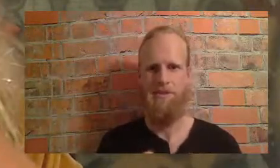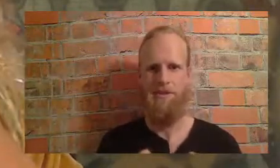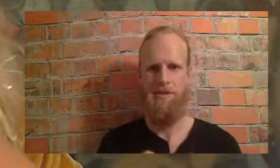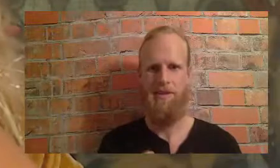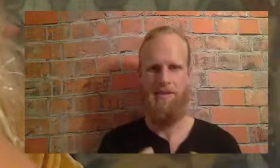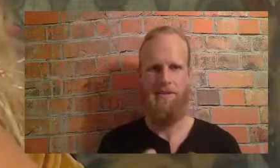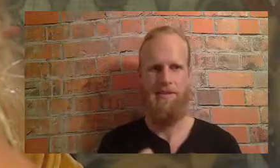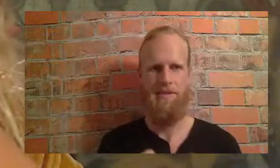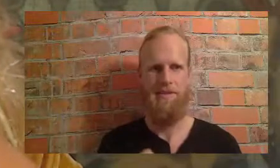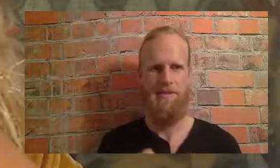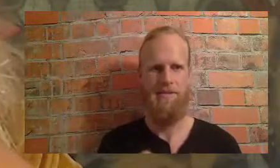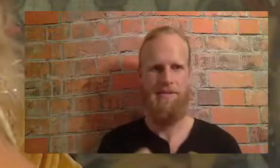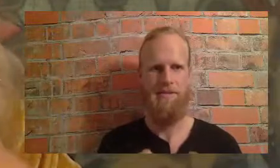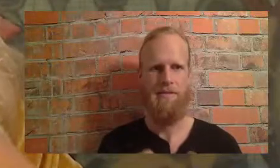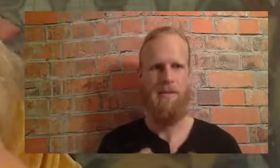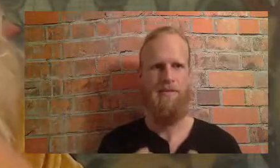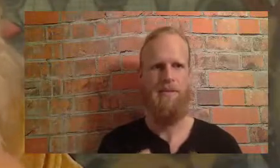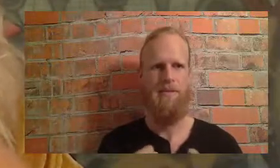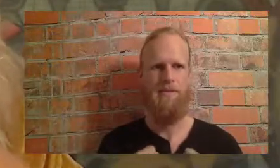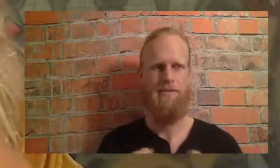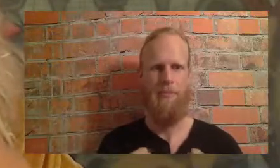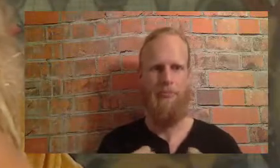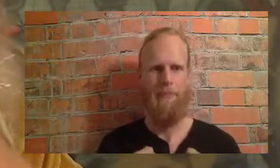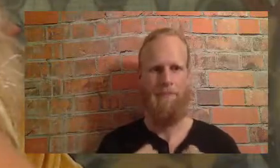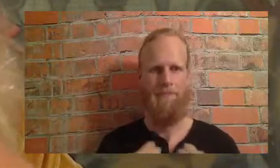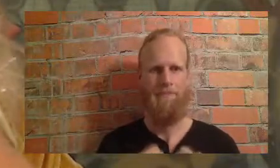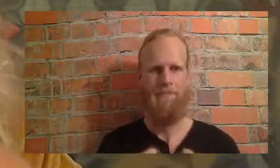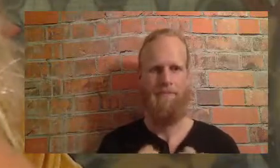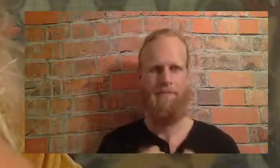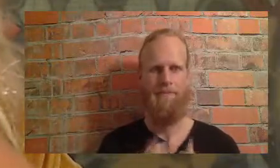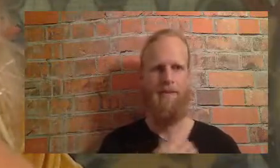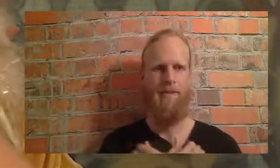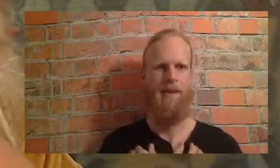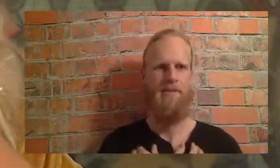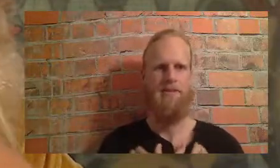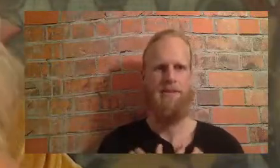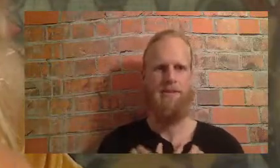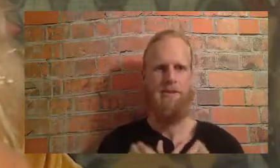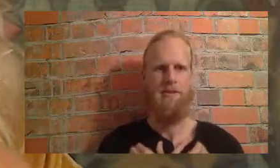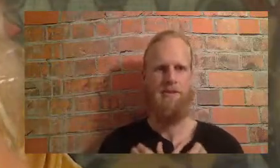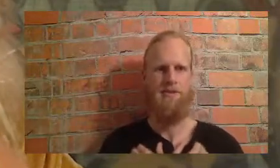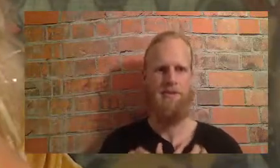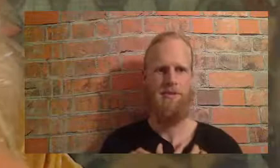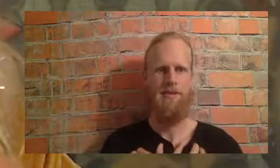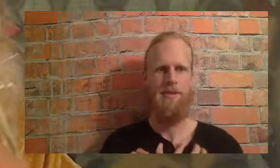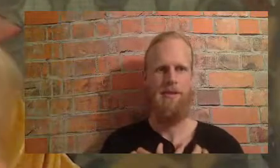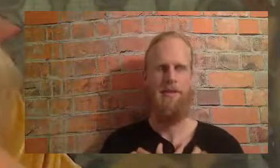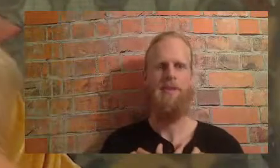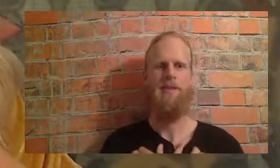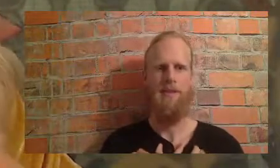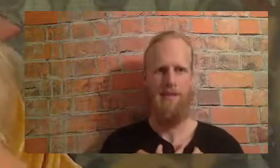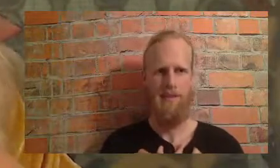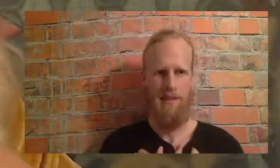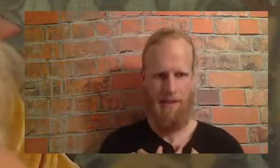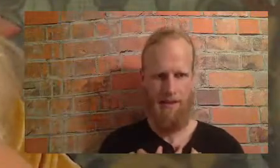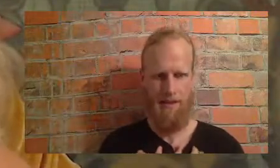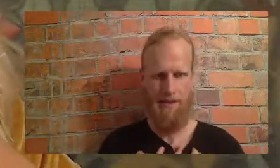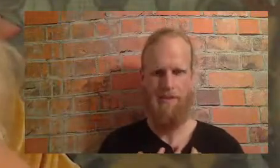Even though I have this issue, repeat after me, even though I have this